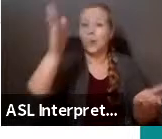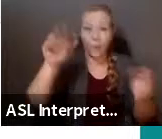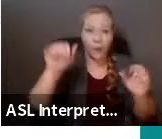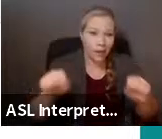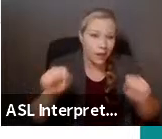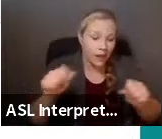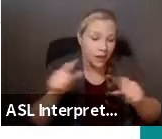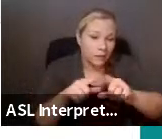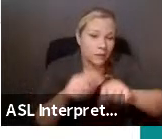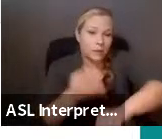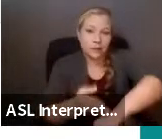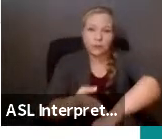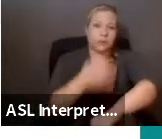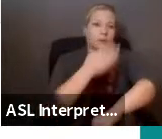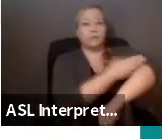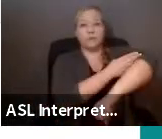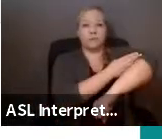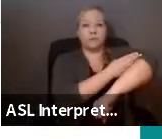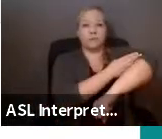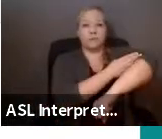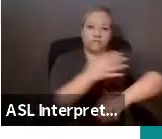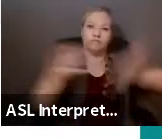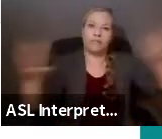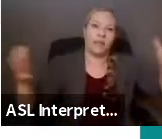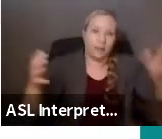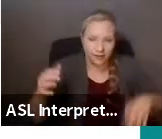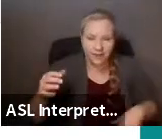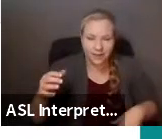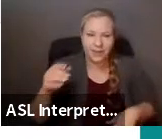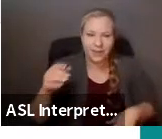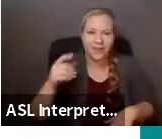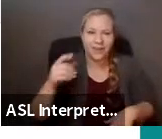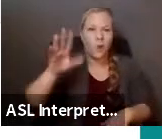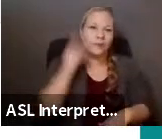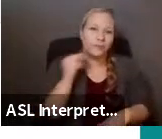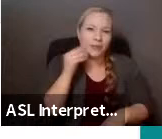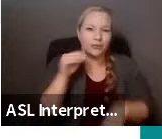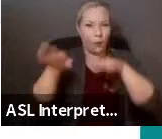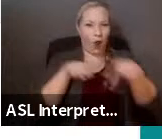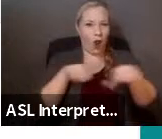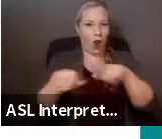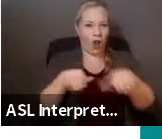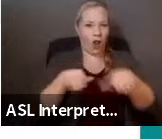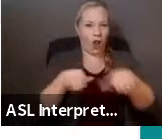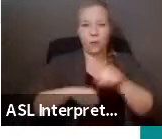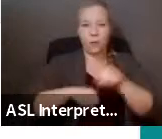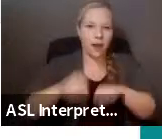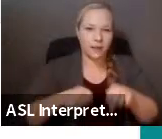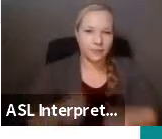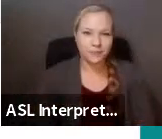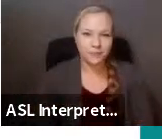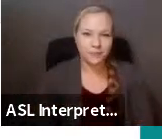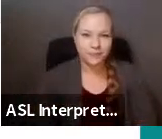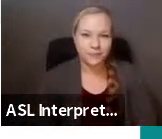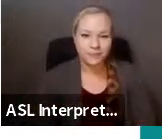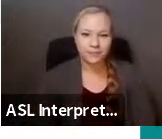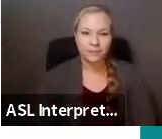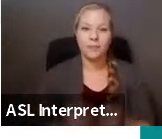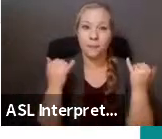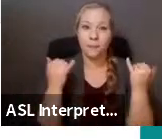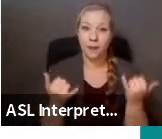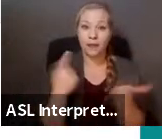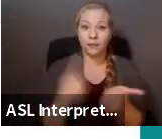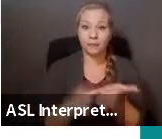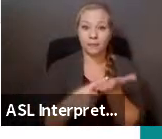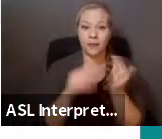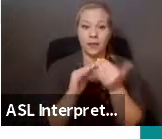walking, biking, rolling networks. So we'll start on the north end in the neighborhoods. and take a look at